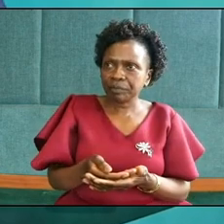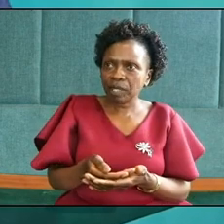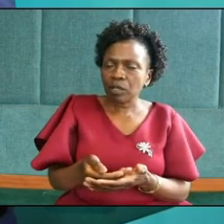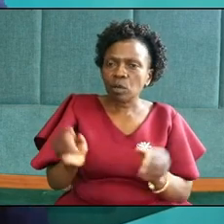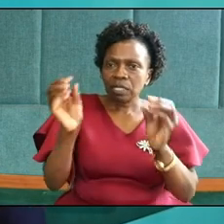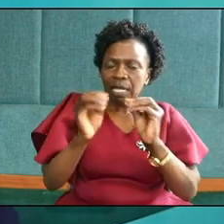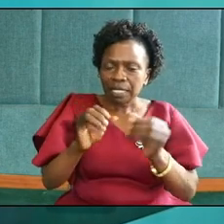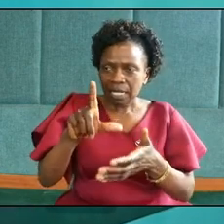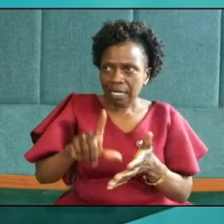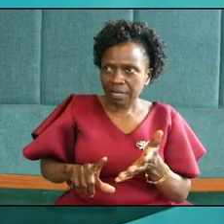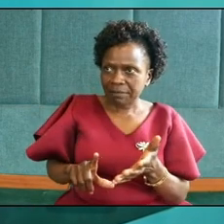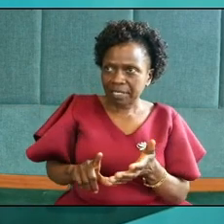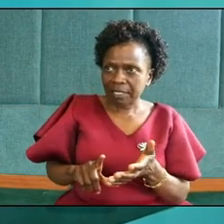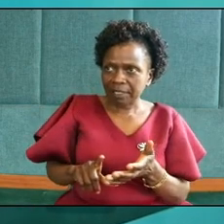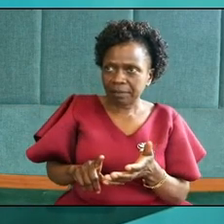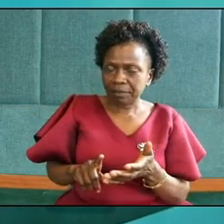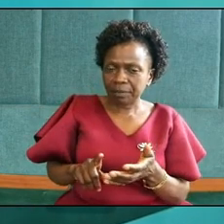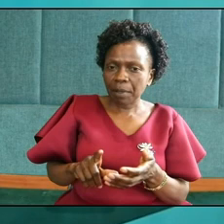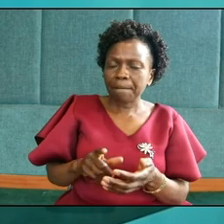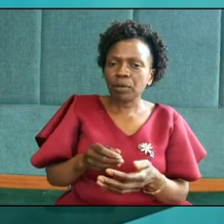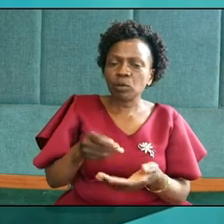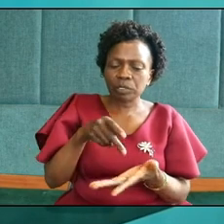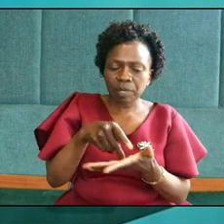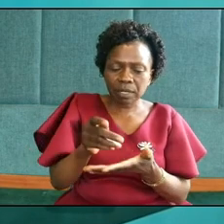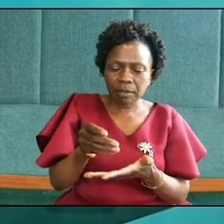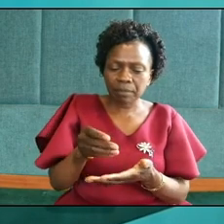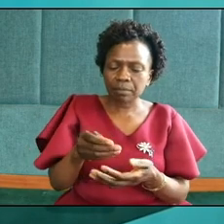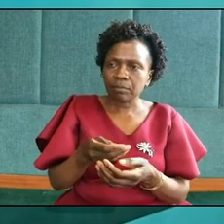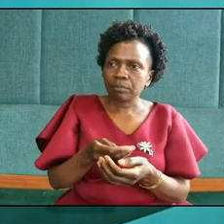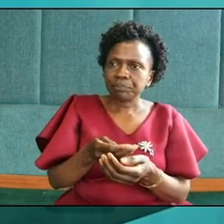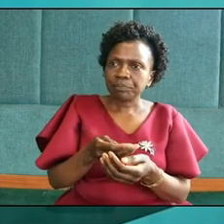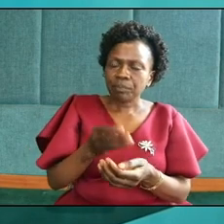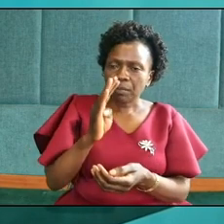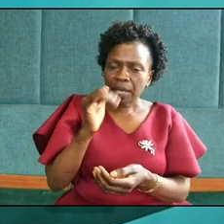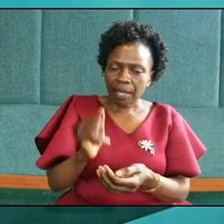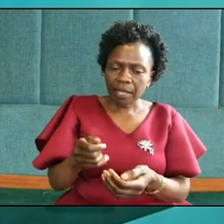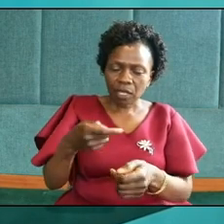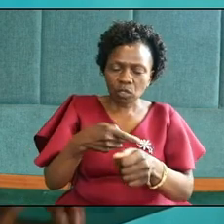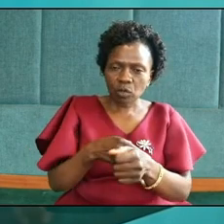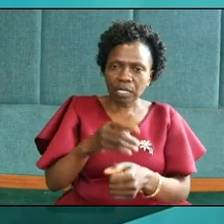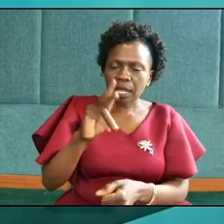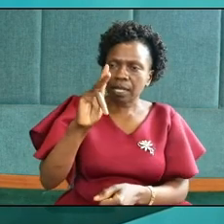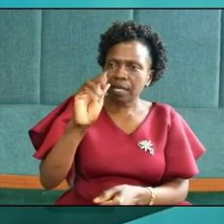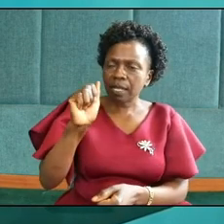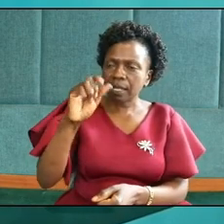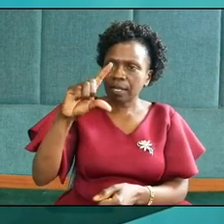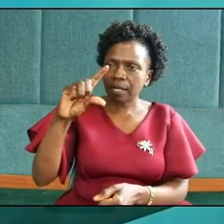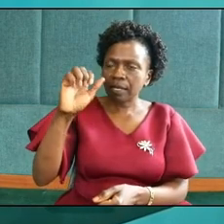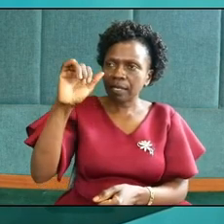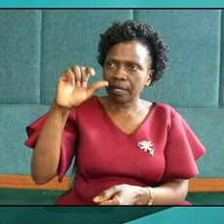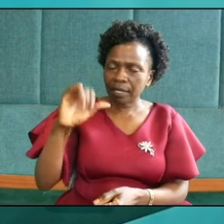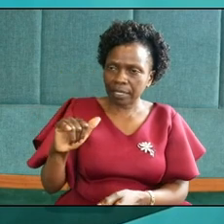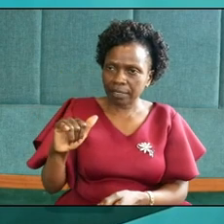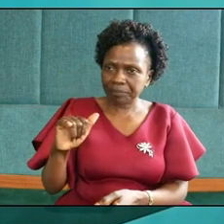underneath signed by Dr. Kelly. And the words were, "Bill paid years ago with a